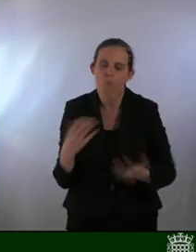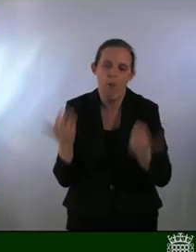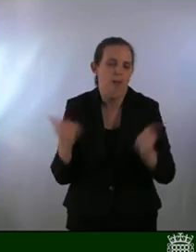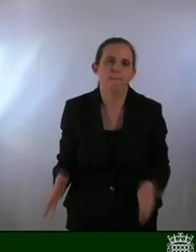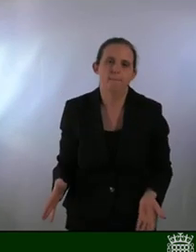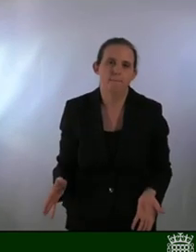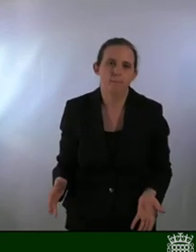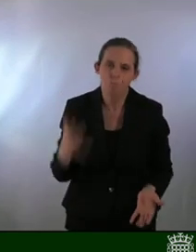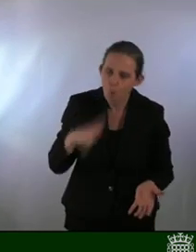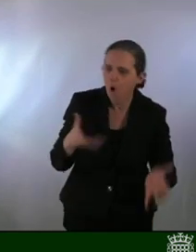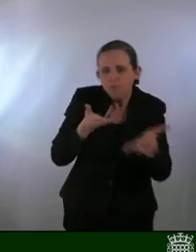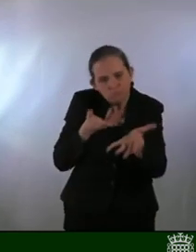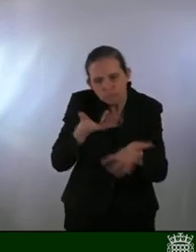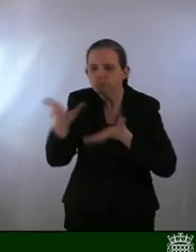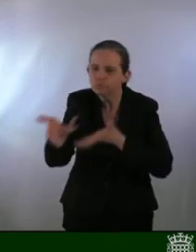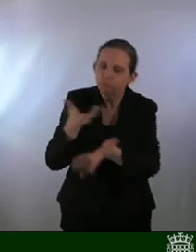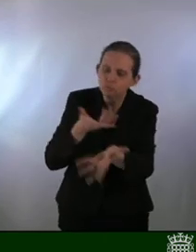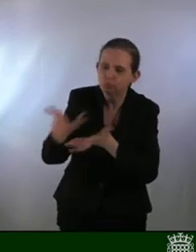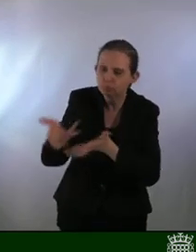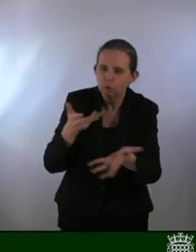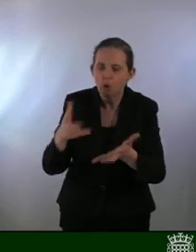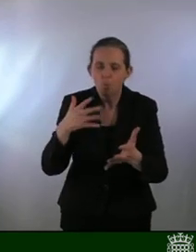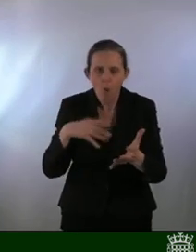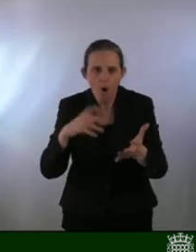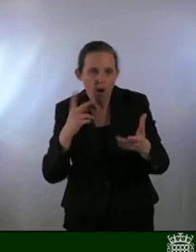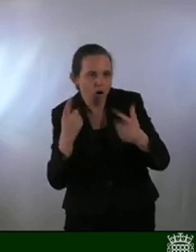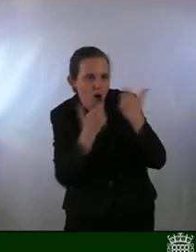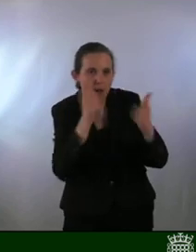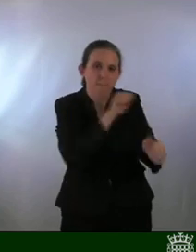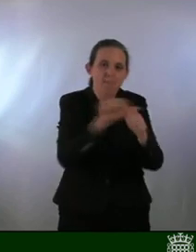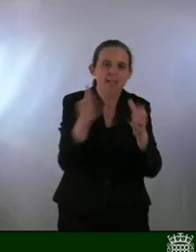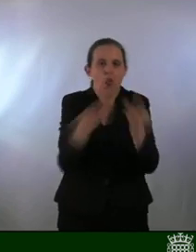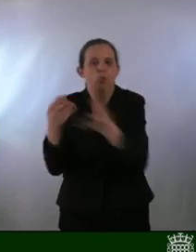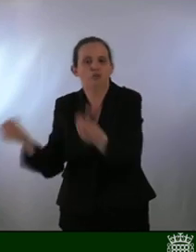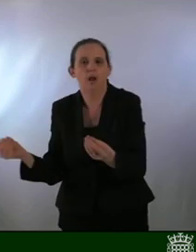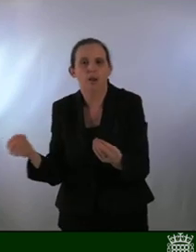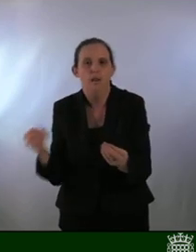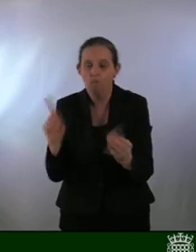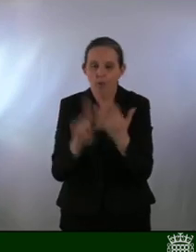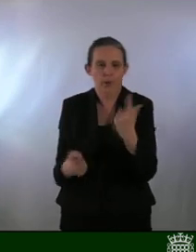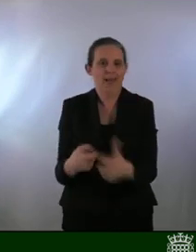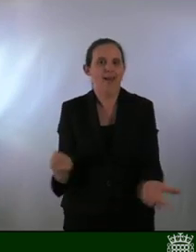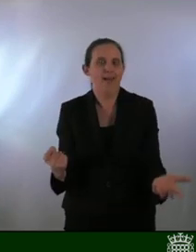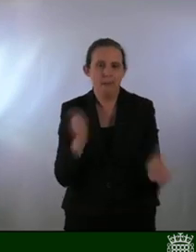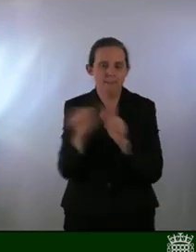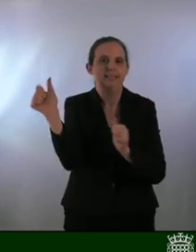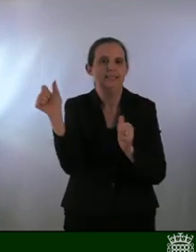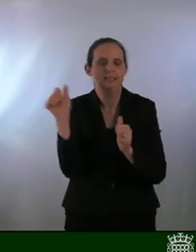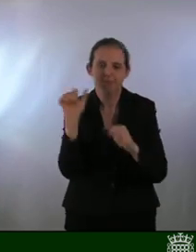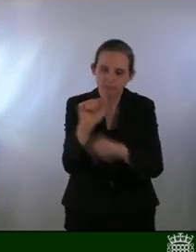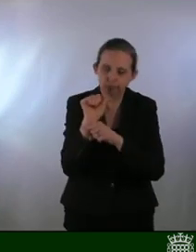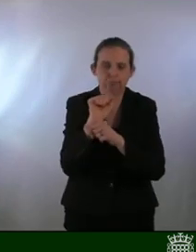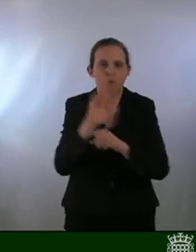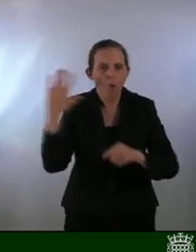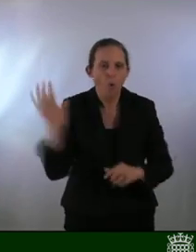we constantly want to be looking for the very best solution for this nation and the very best way through this that protects